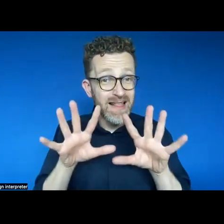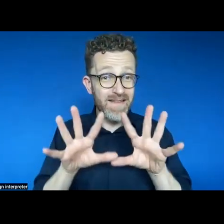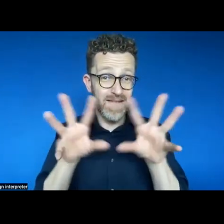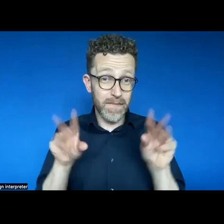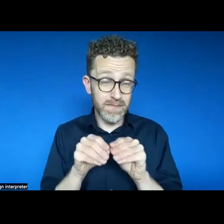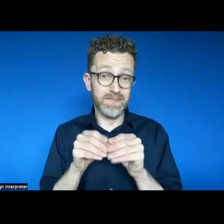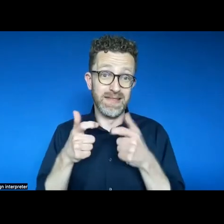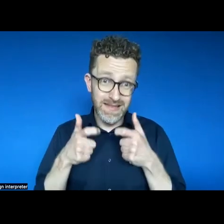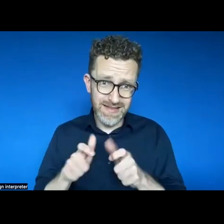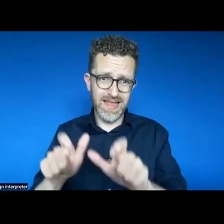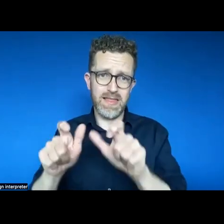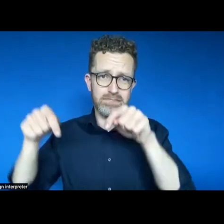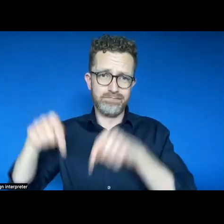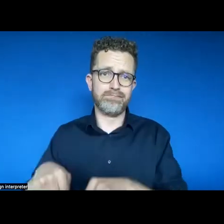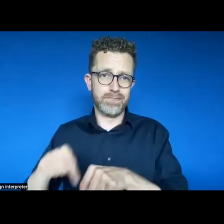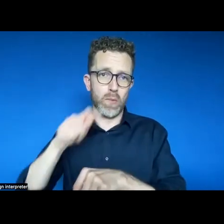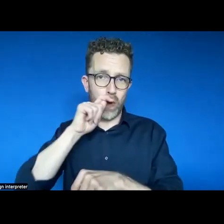abroad.